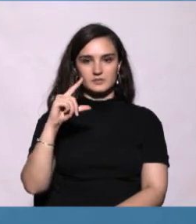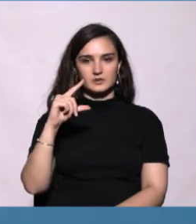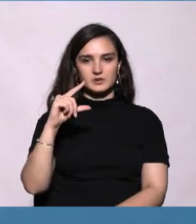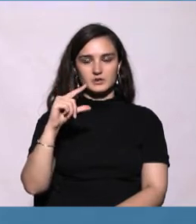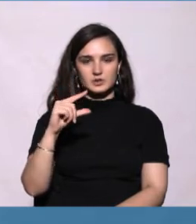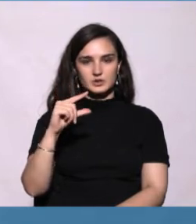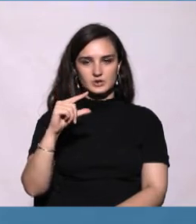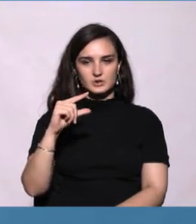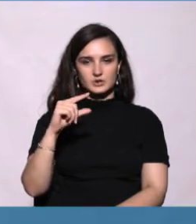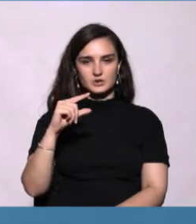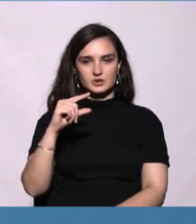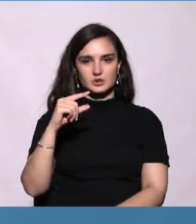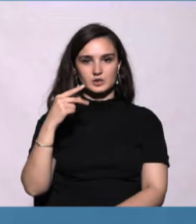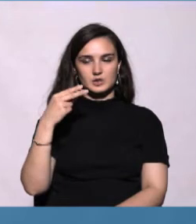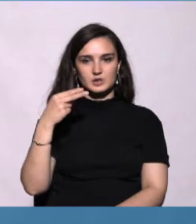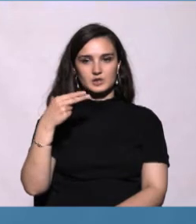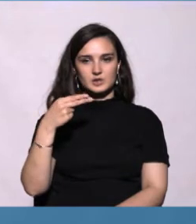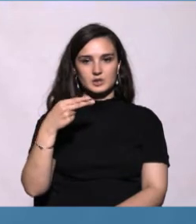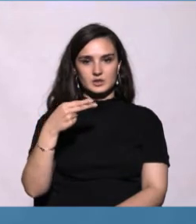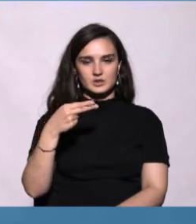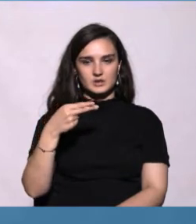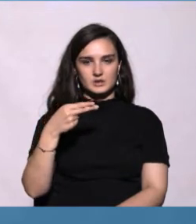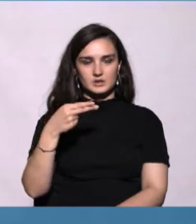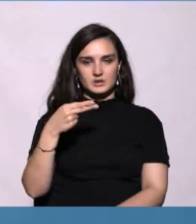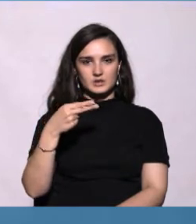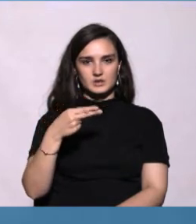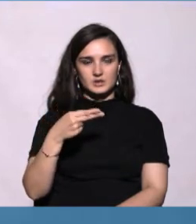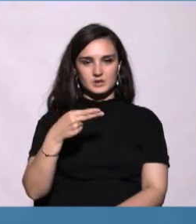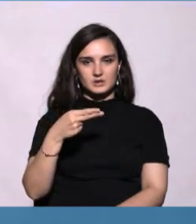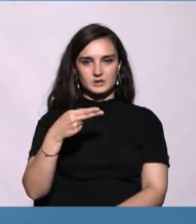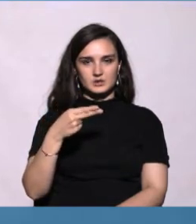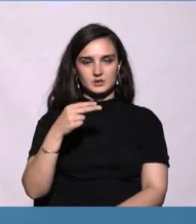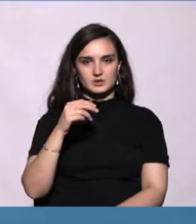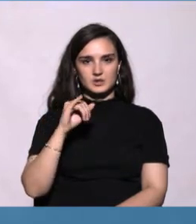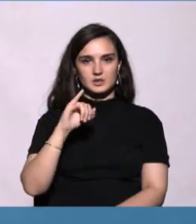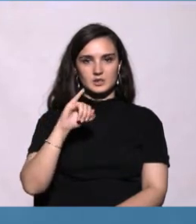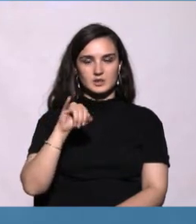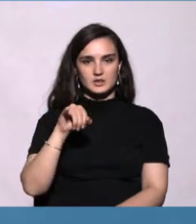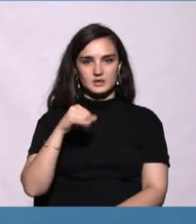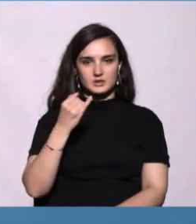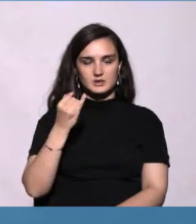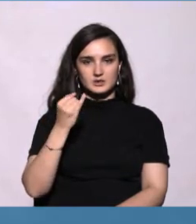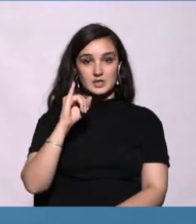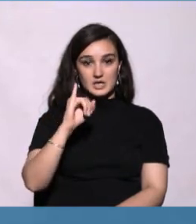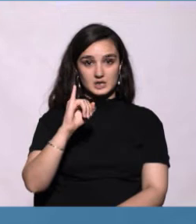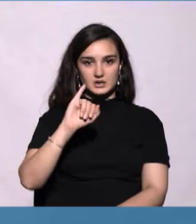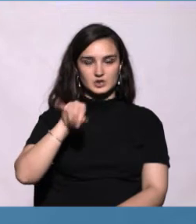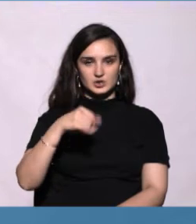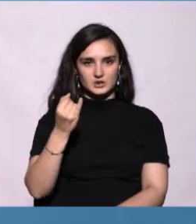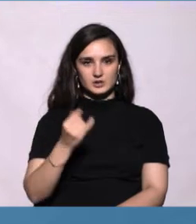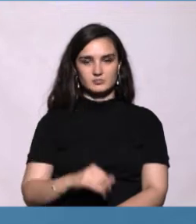F, G, G, H, I, and